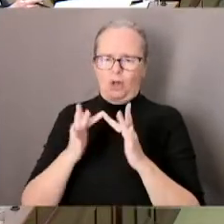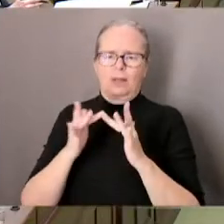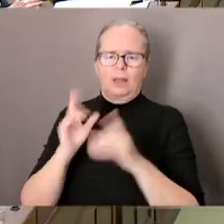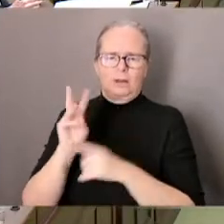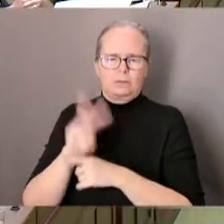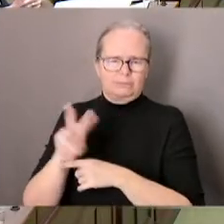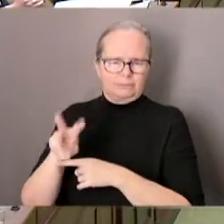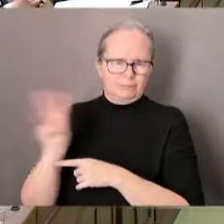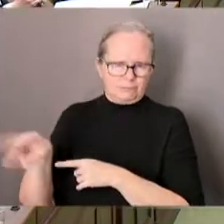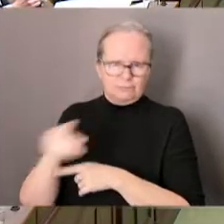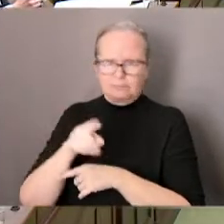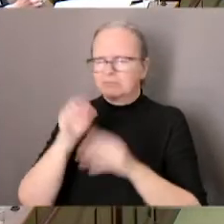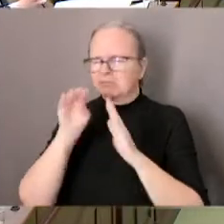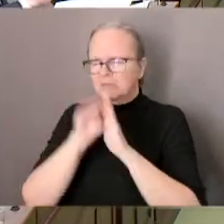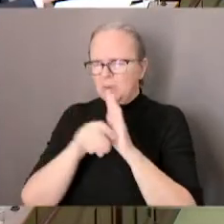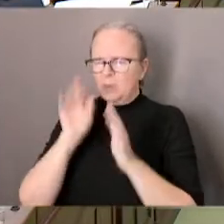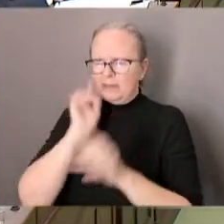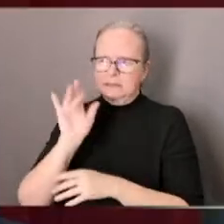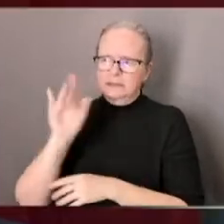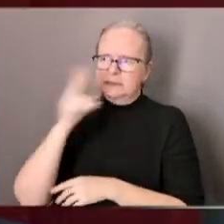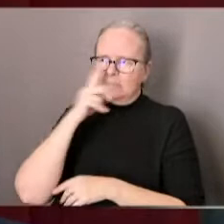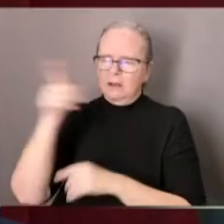Edmonton Meadows